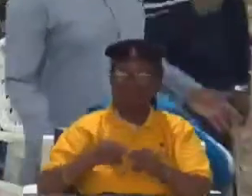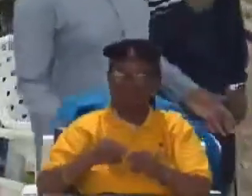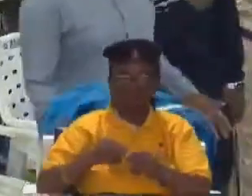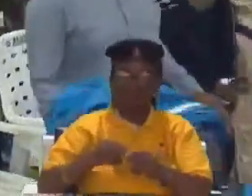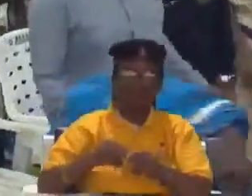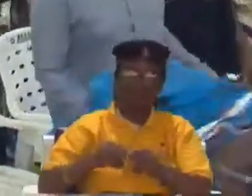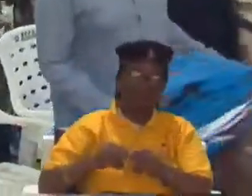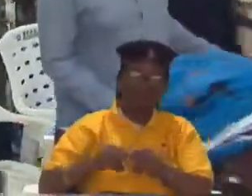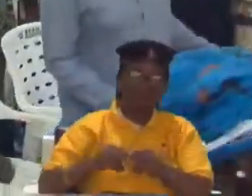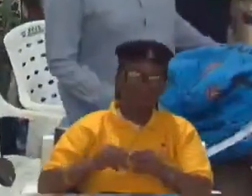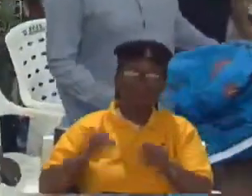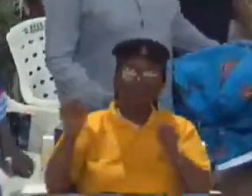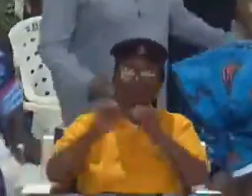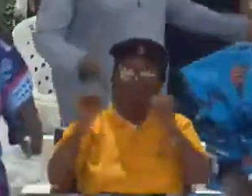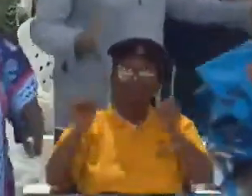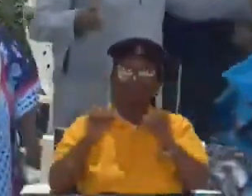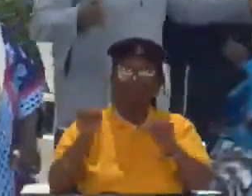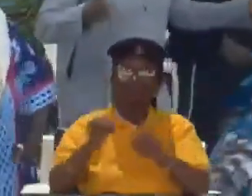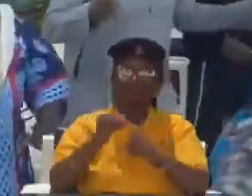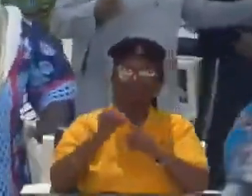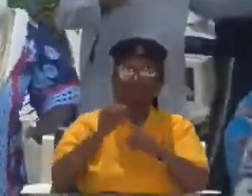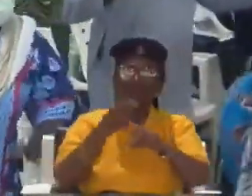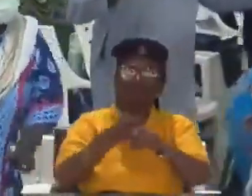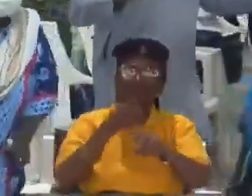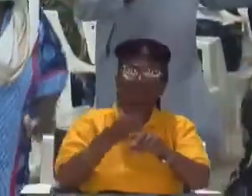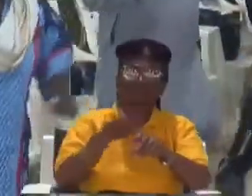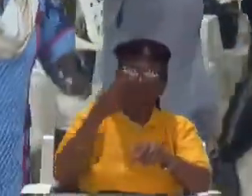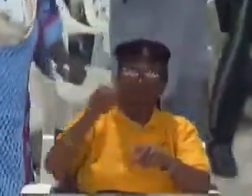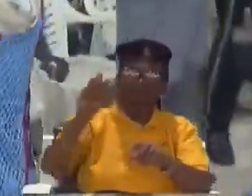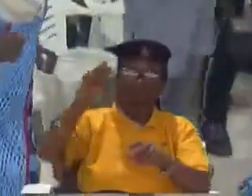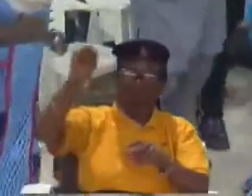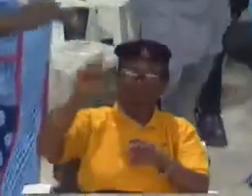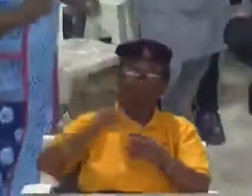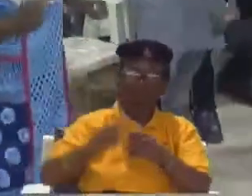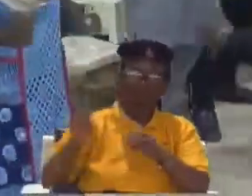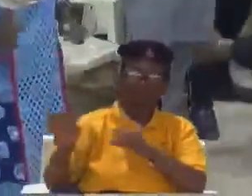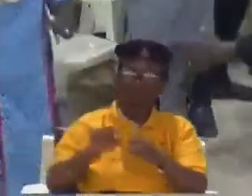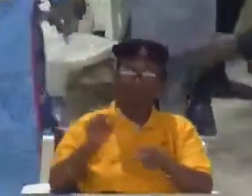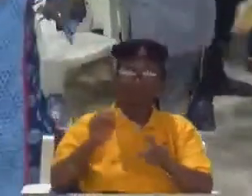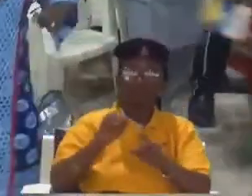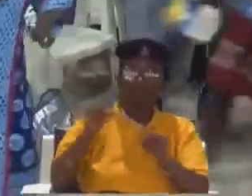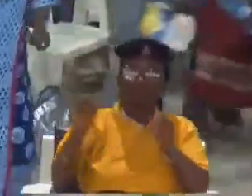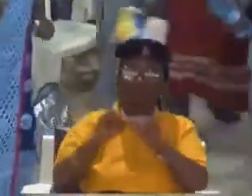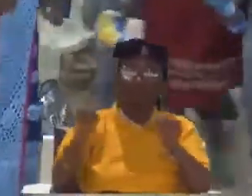Nothing too hard for him to do. Nothing too hard for him to do.